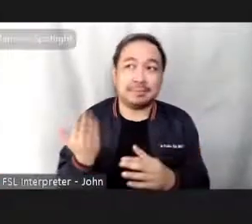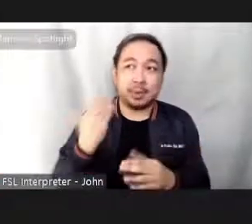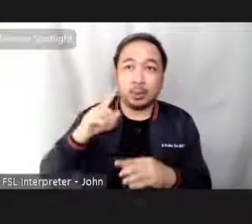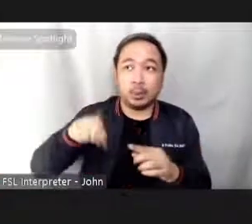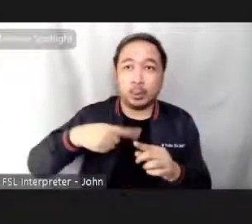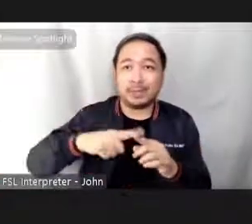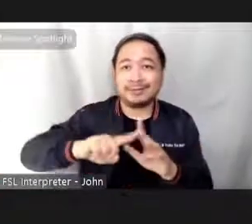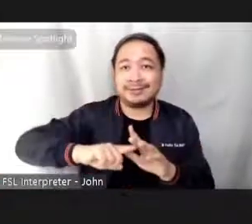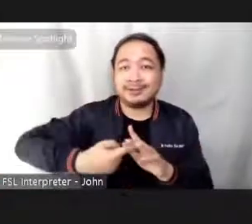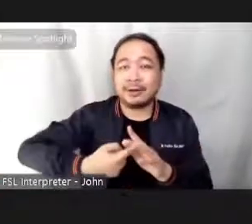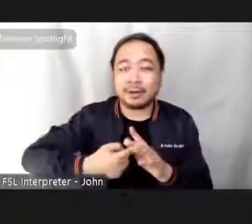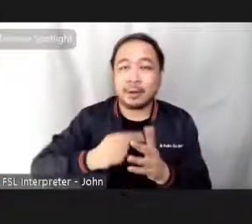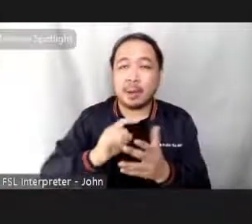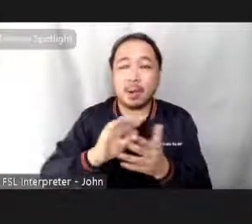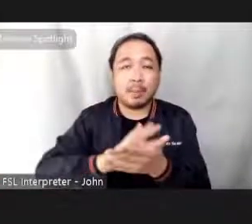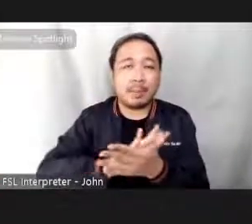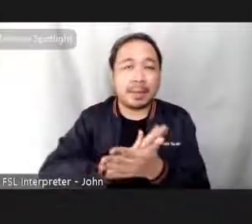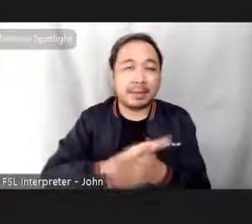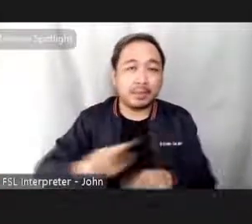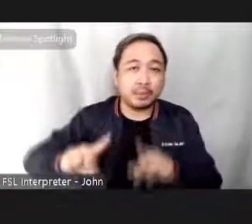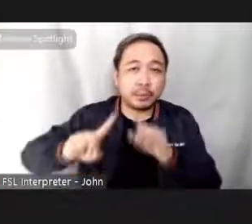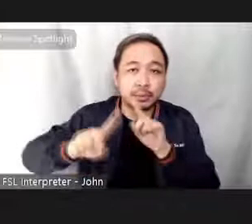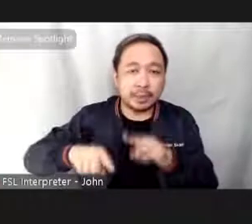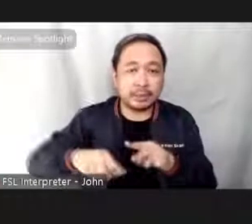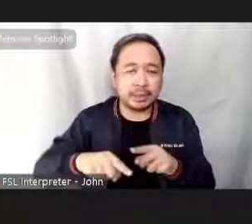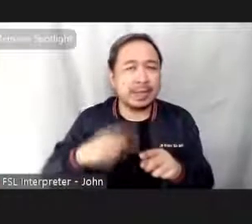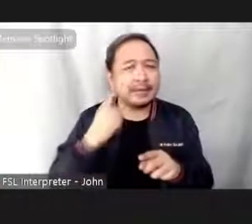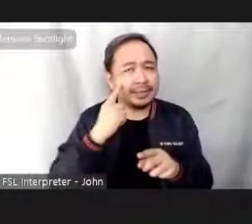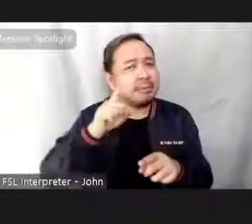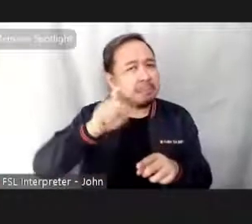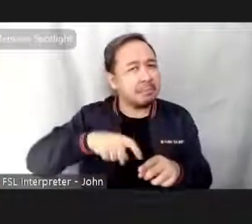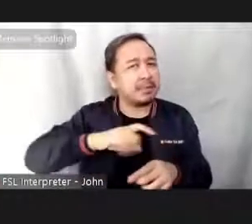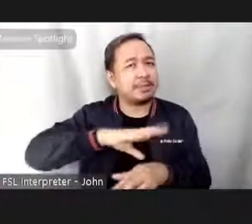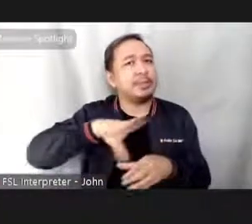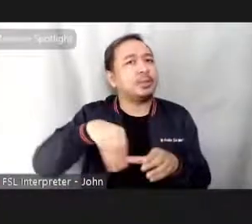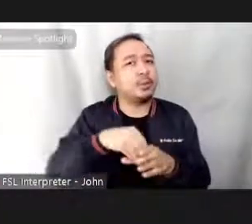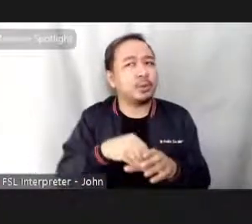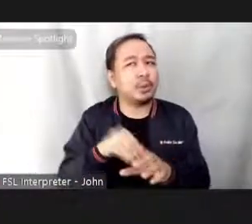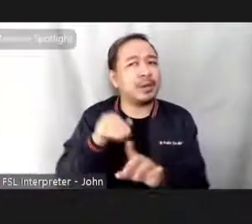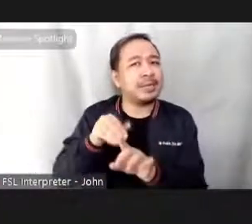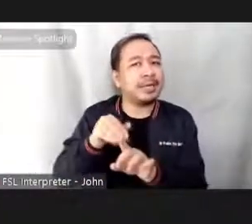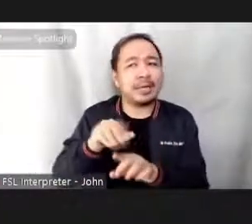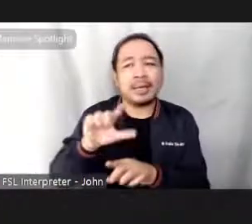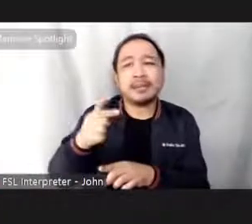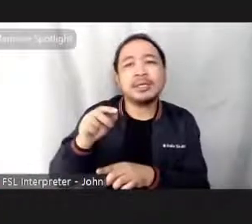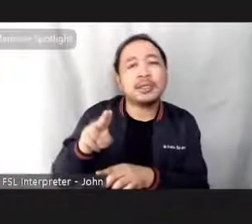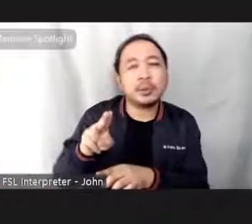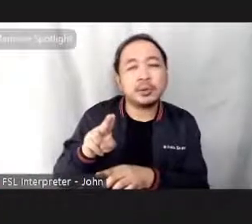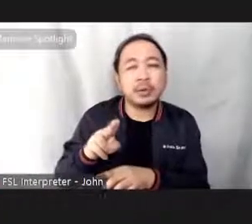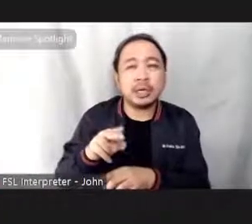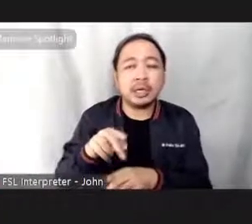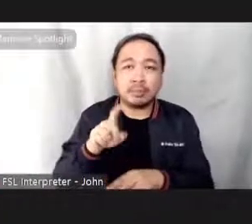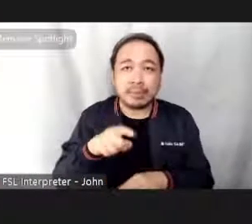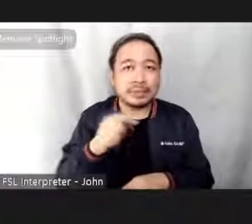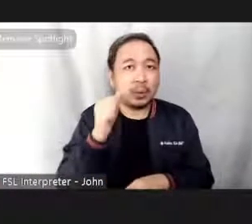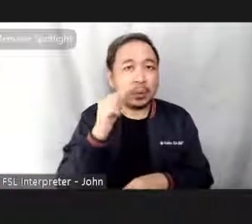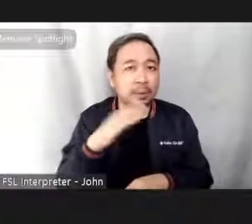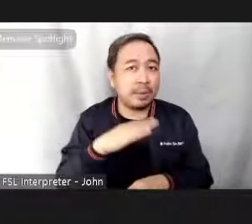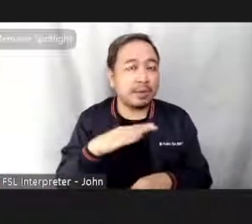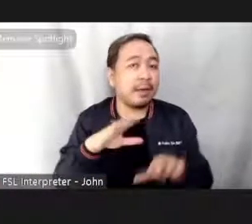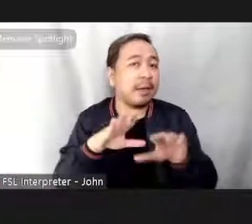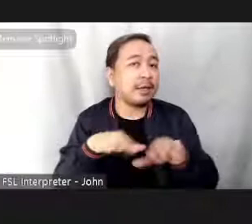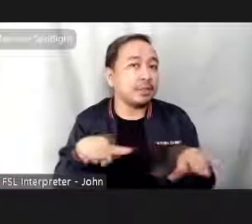pandemic response, we felt that it is also important to tap them in making sure that women and children